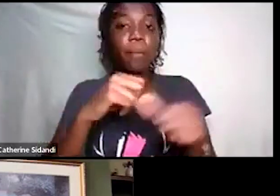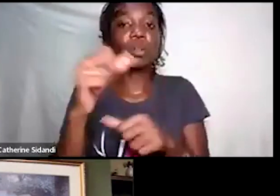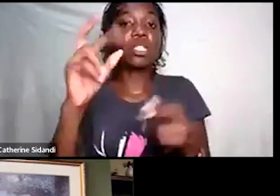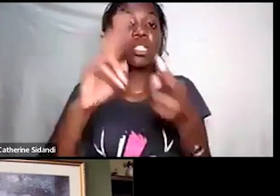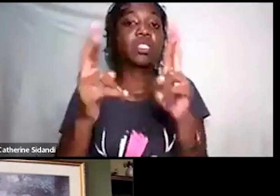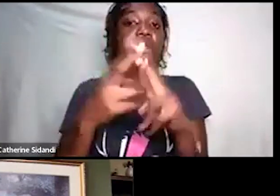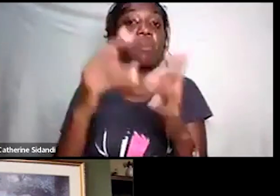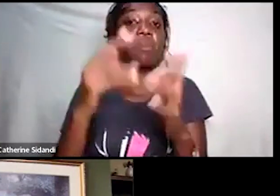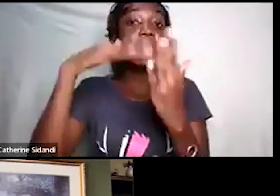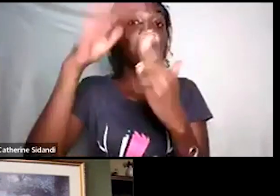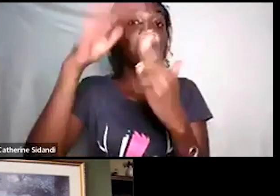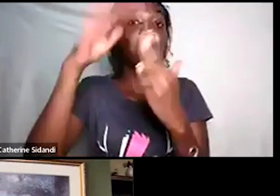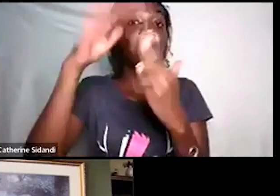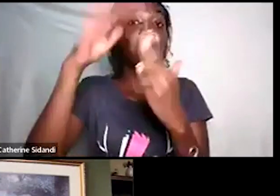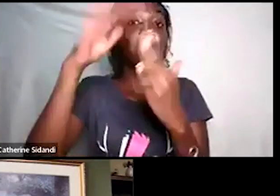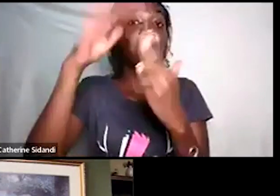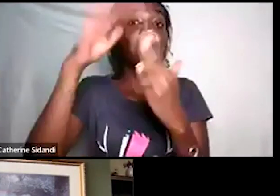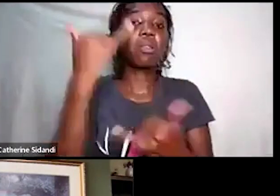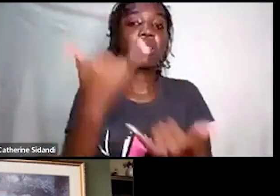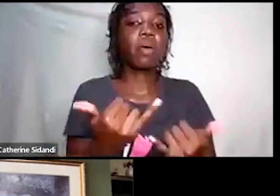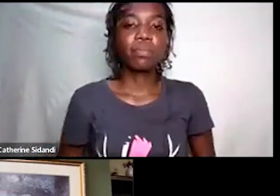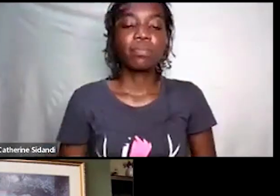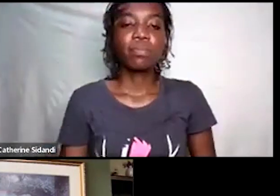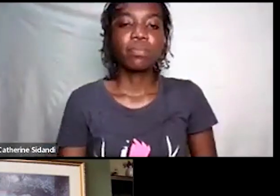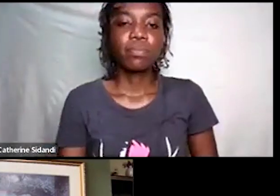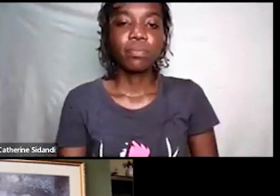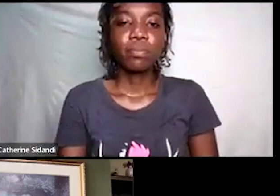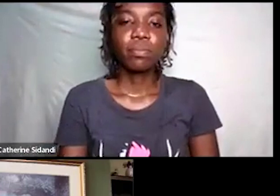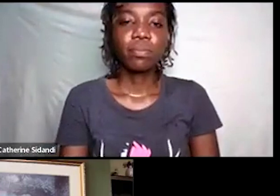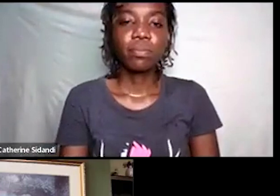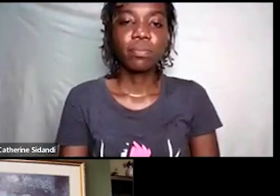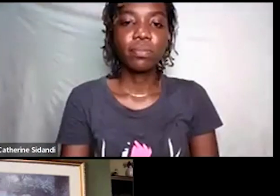Okay, now I understand, because I know once there